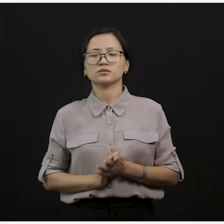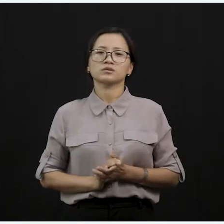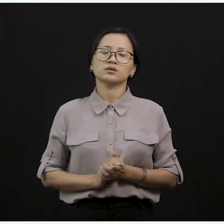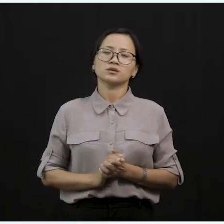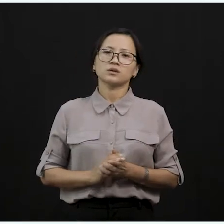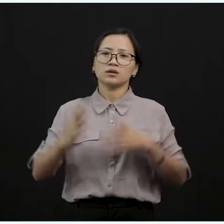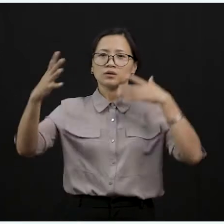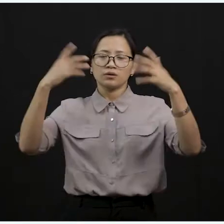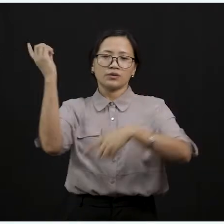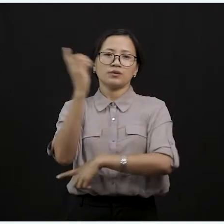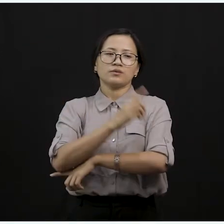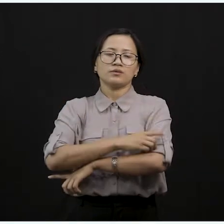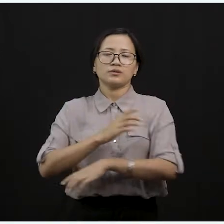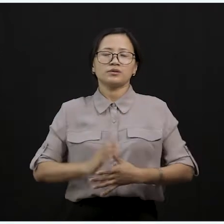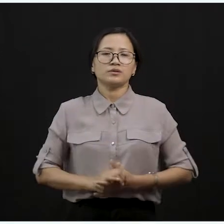day,